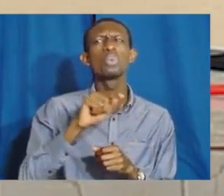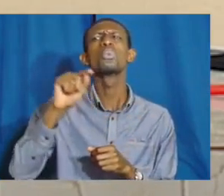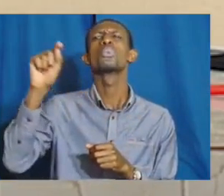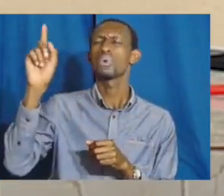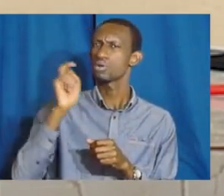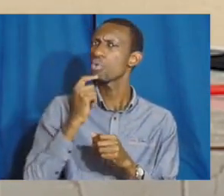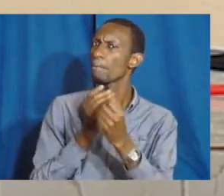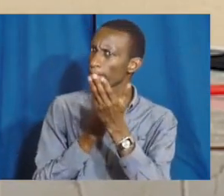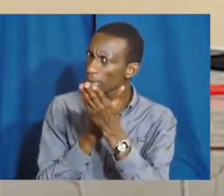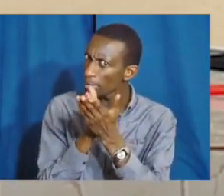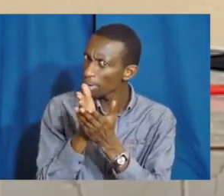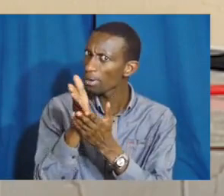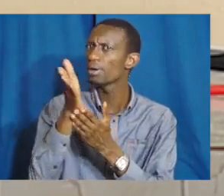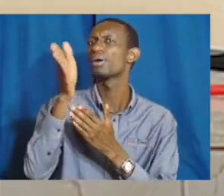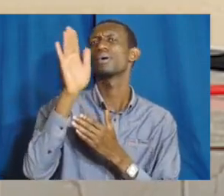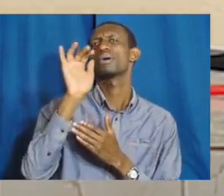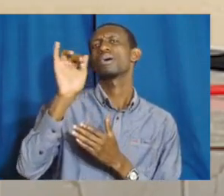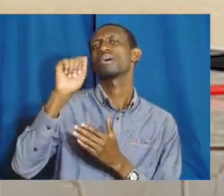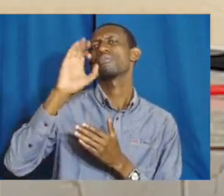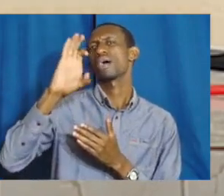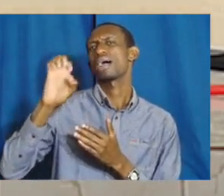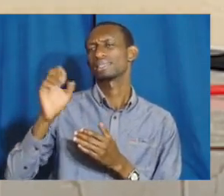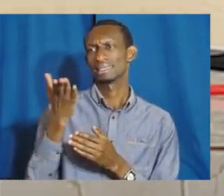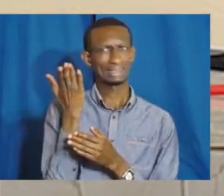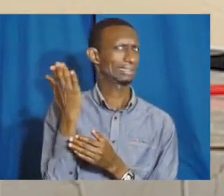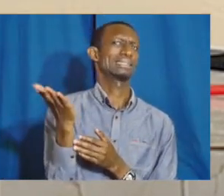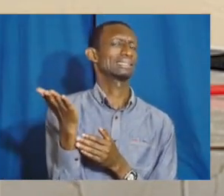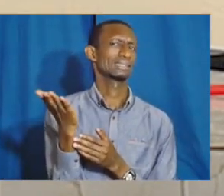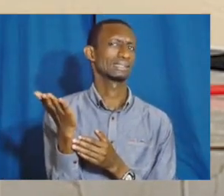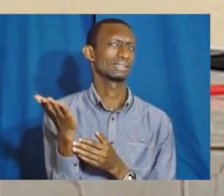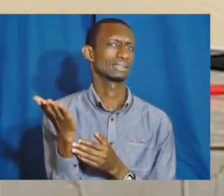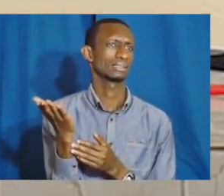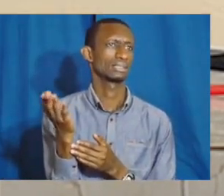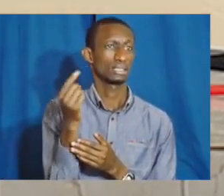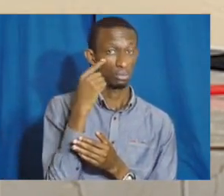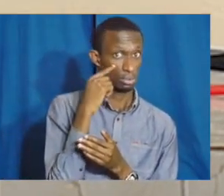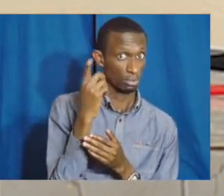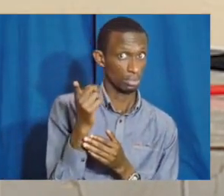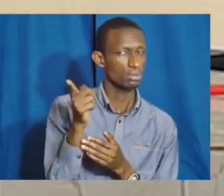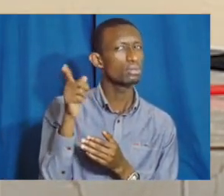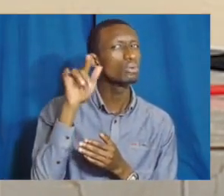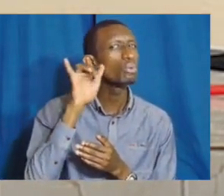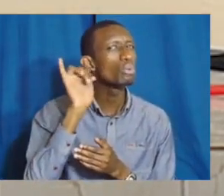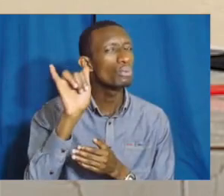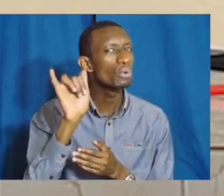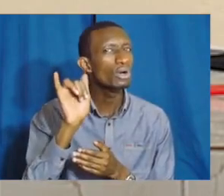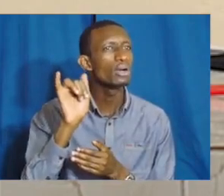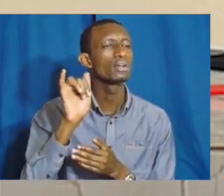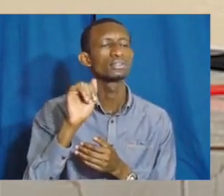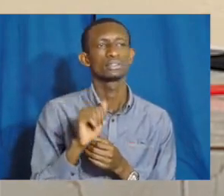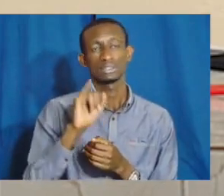cuts y-axis from. It is here. This is